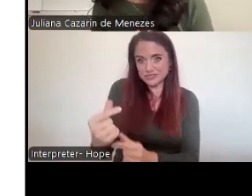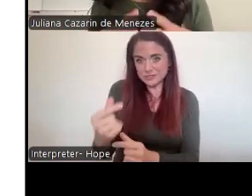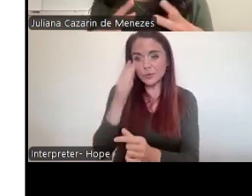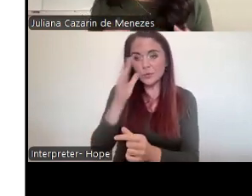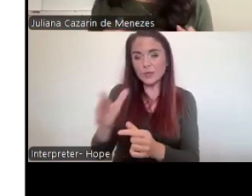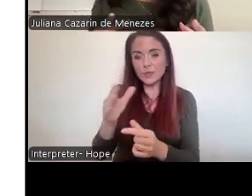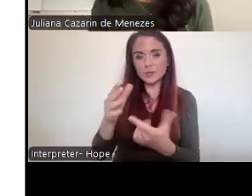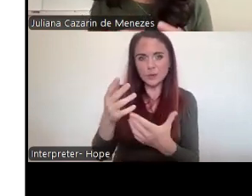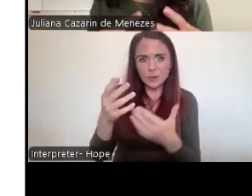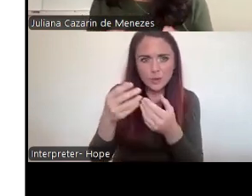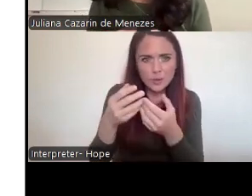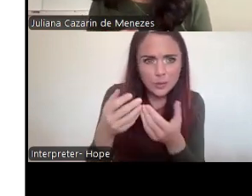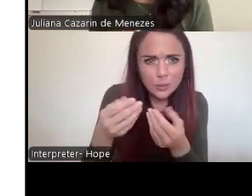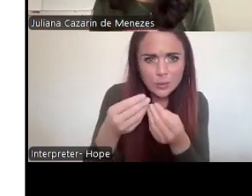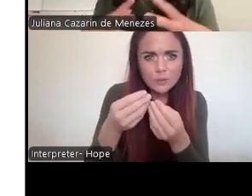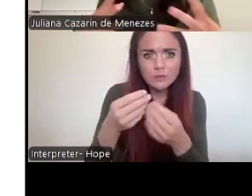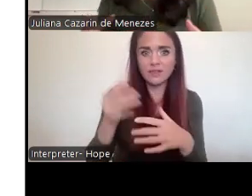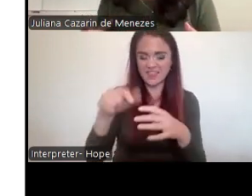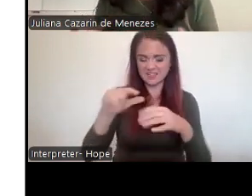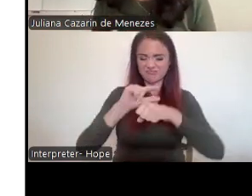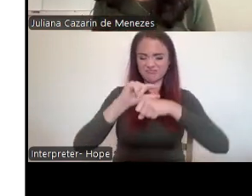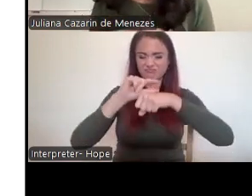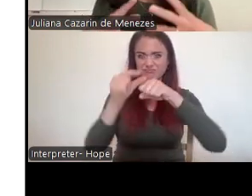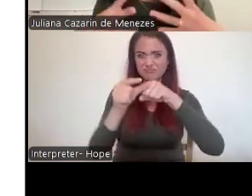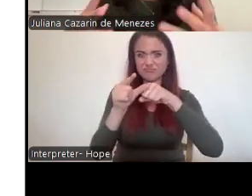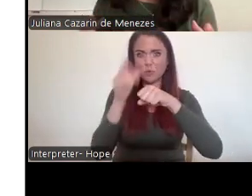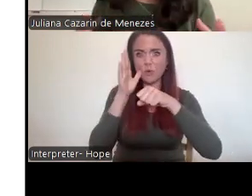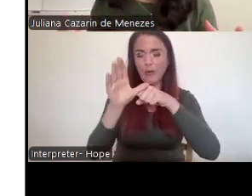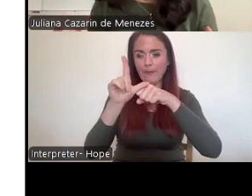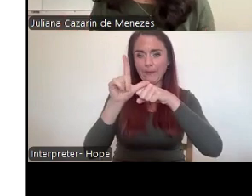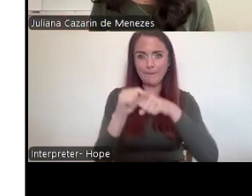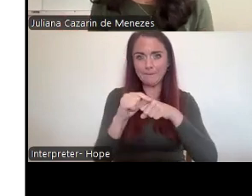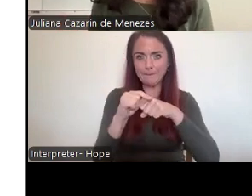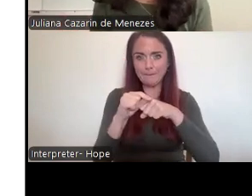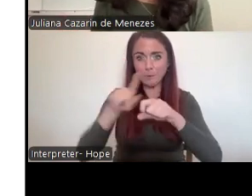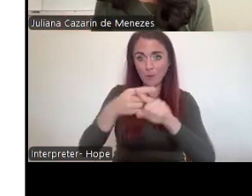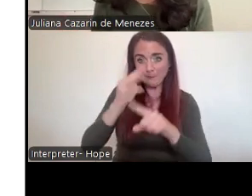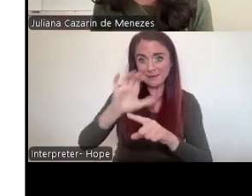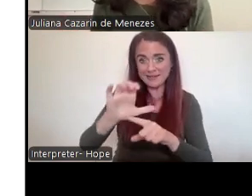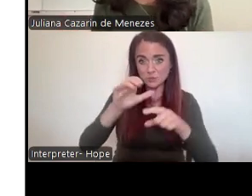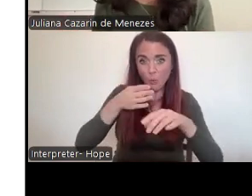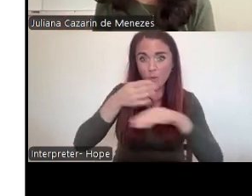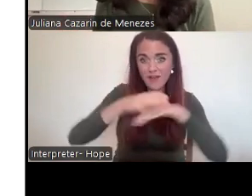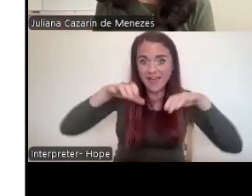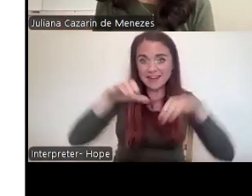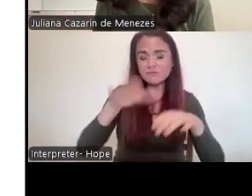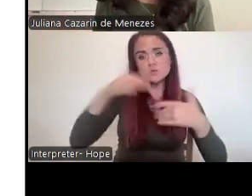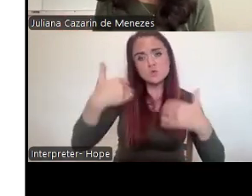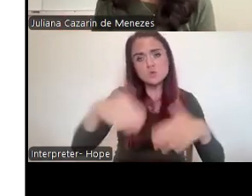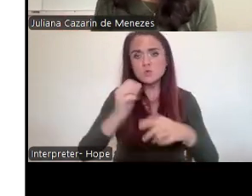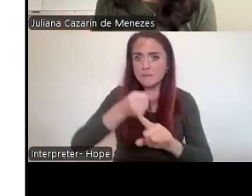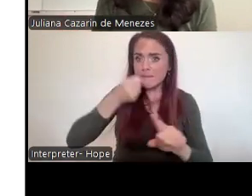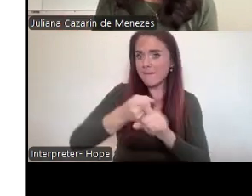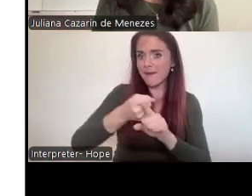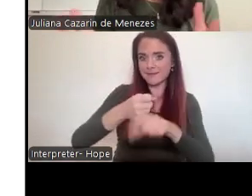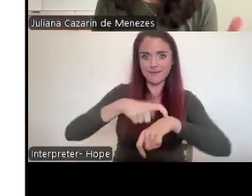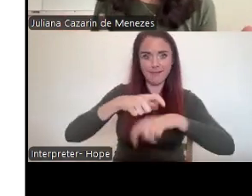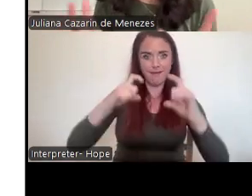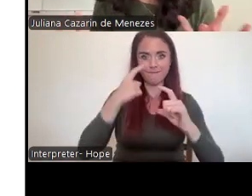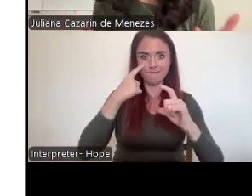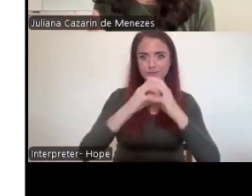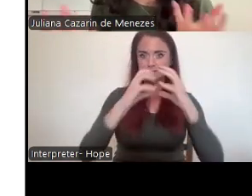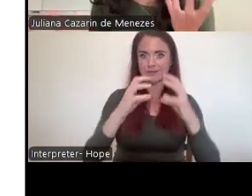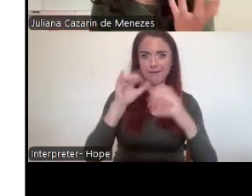oscillation, showing that when meat is overactive, there is a huge impact on the circadian clock of these cells, which